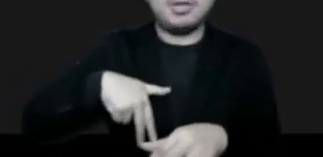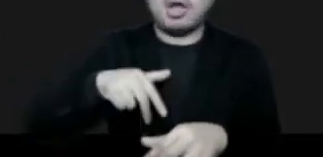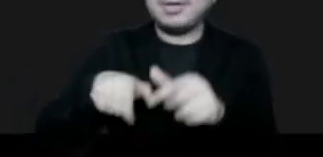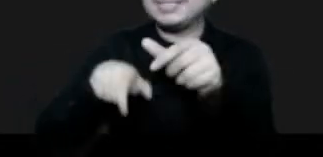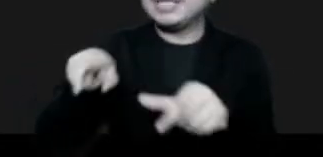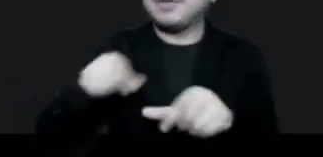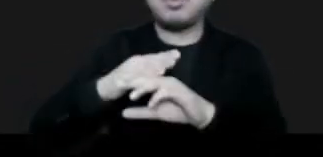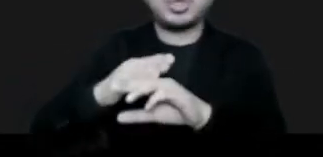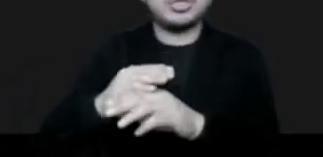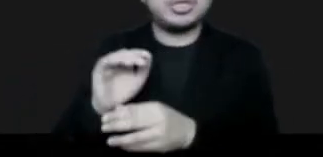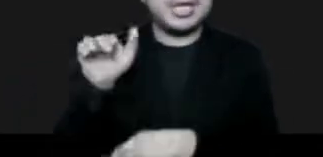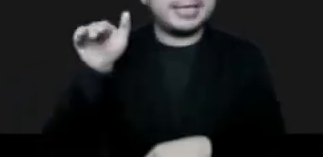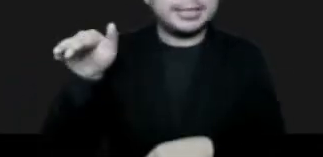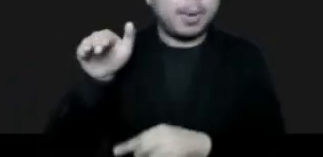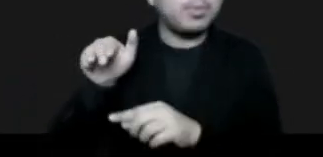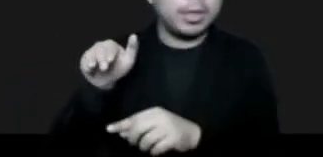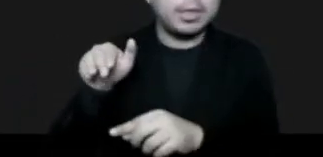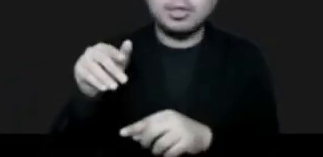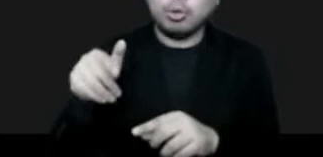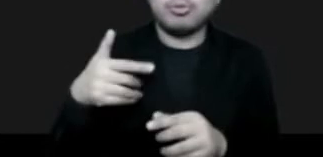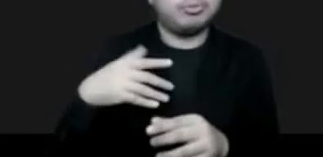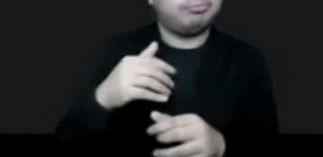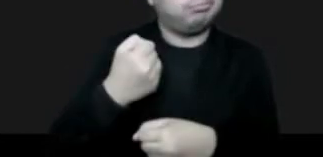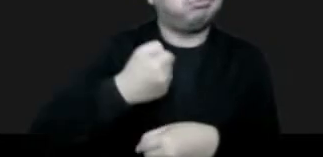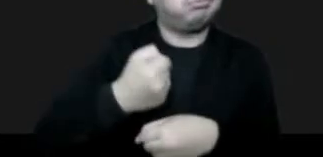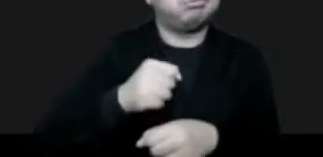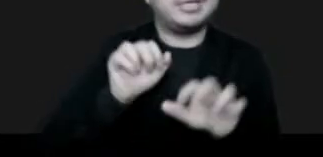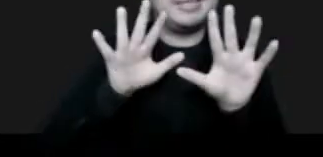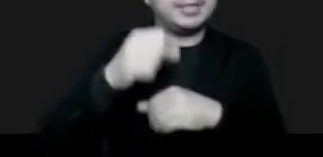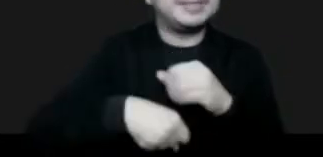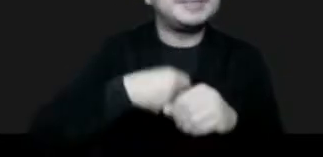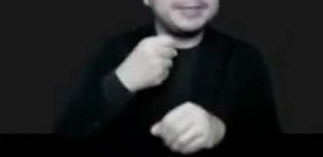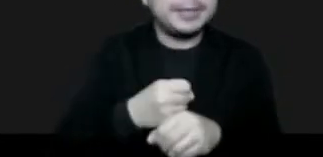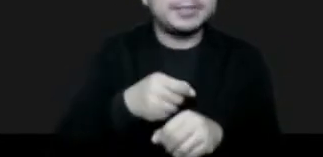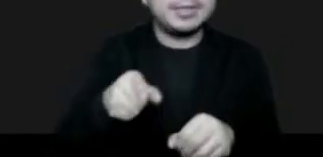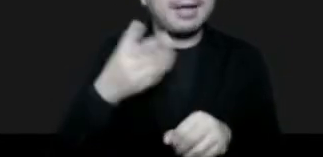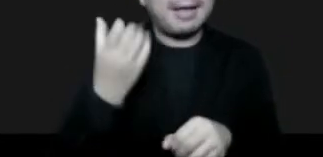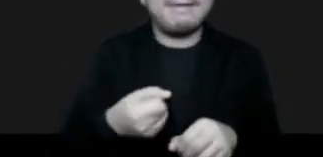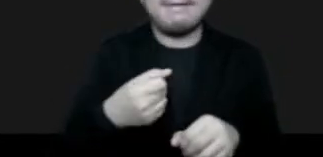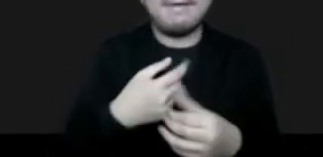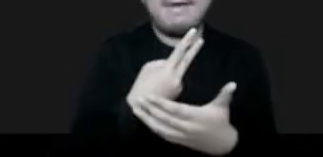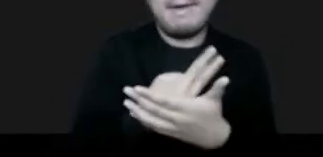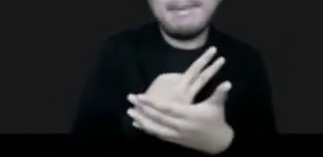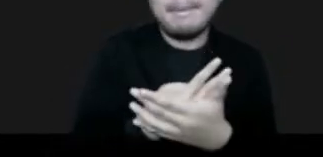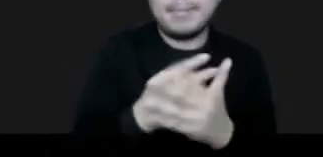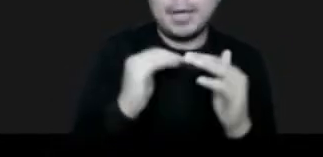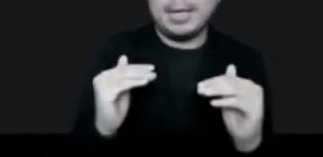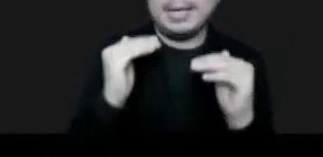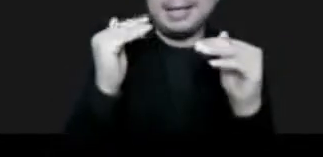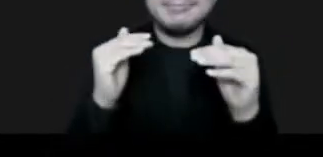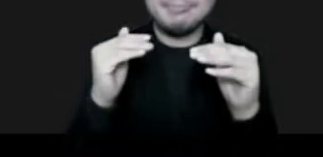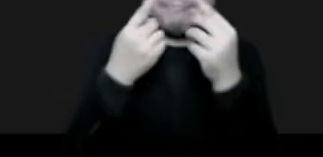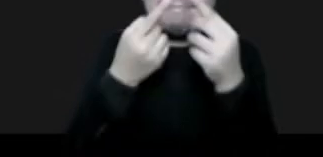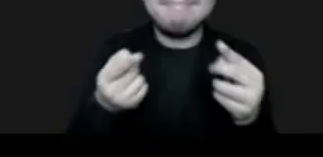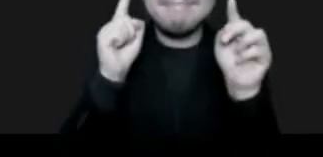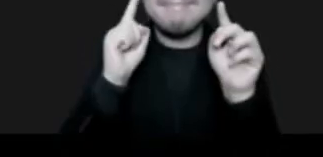Civil Protection for 10 years. She holds a master's in disaster management, and she will be presenting to us how the Civil Protection